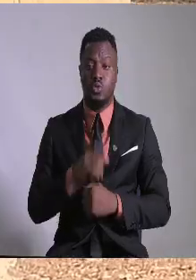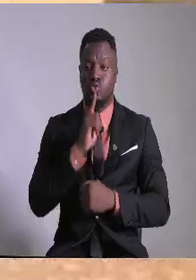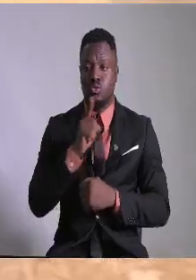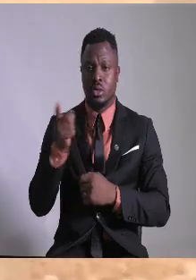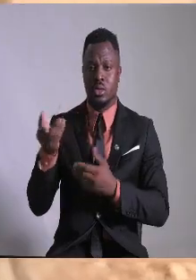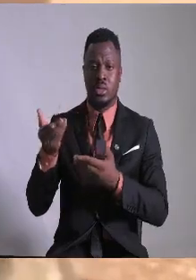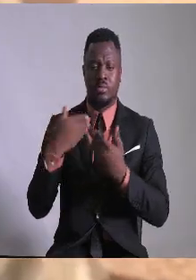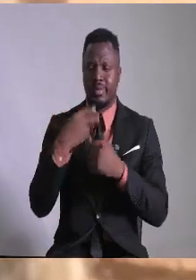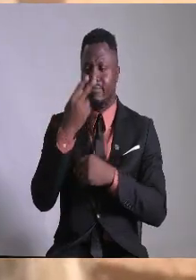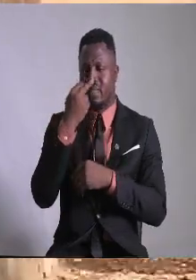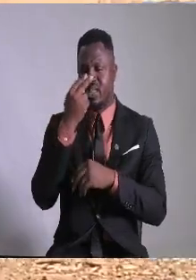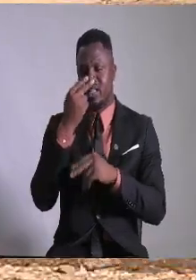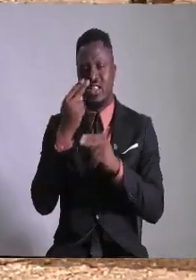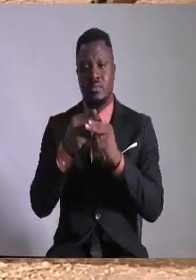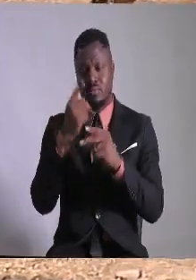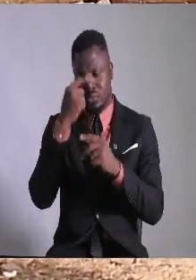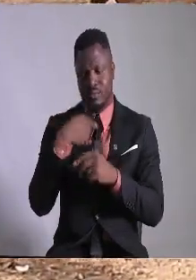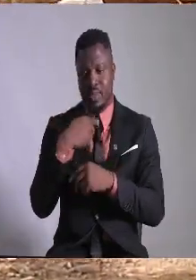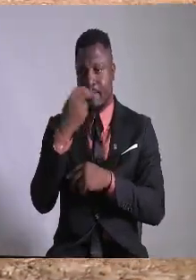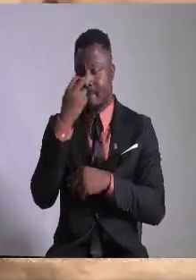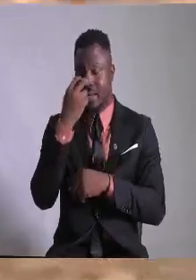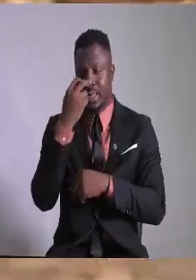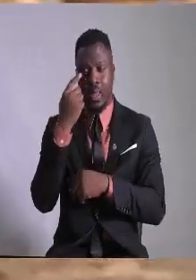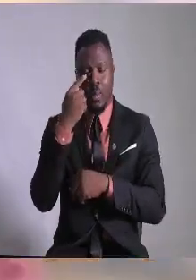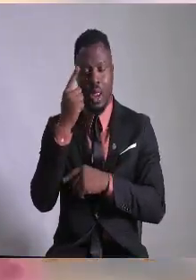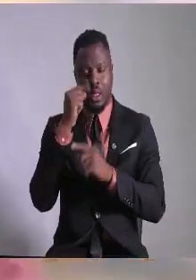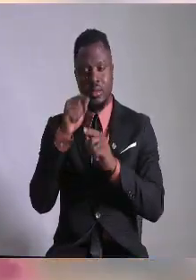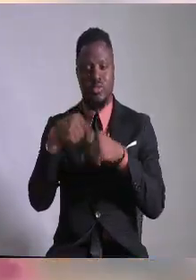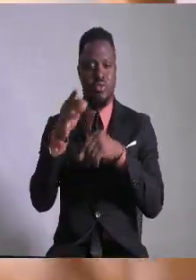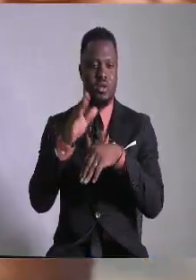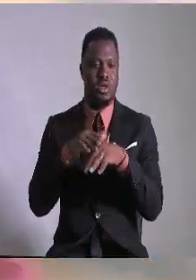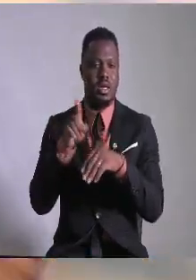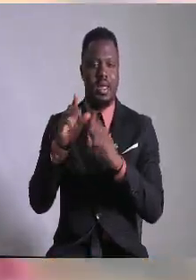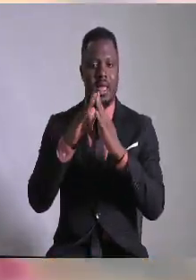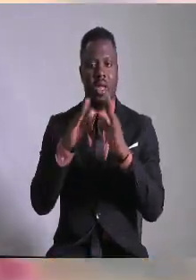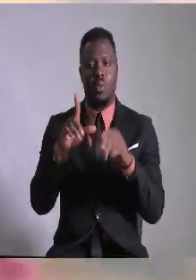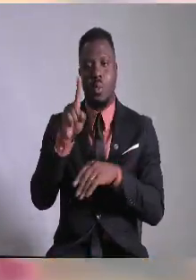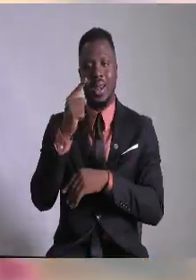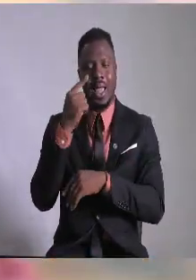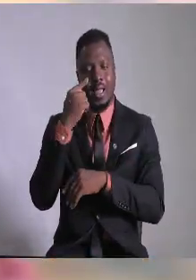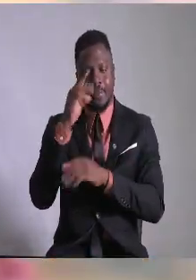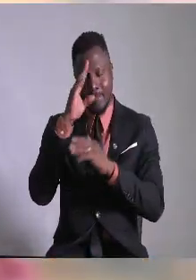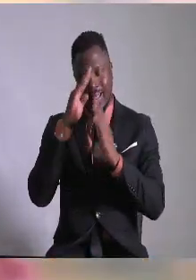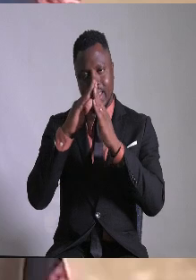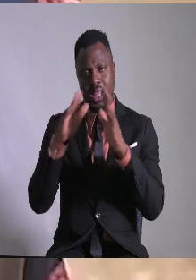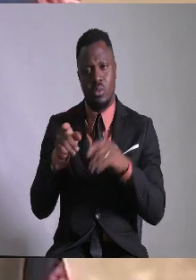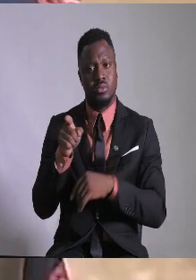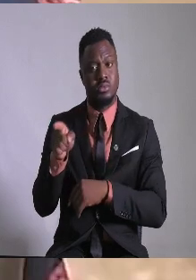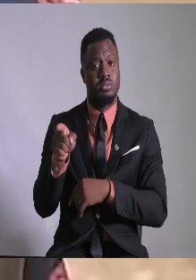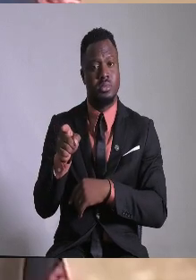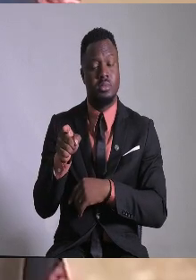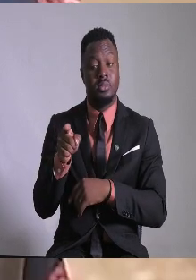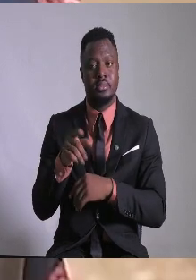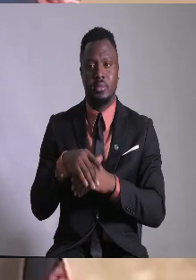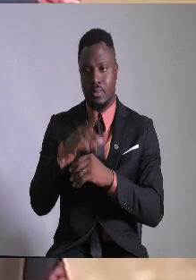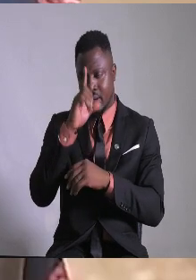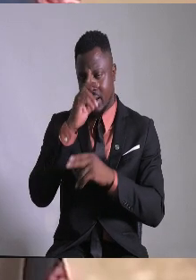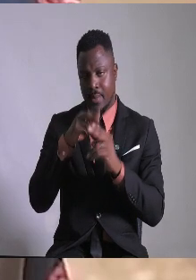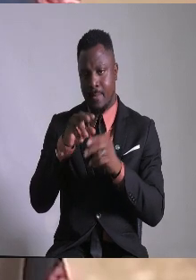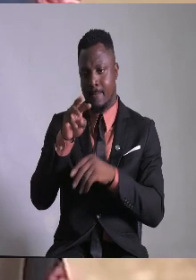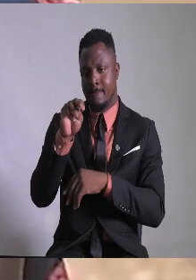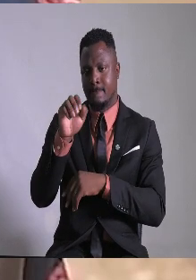They were giving us funny names. Because I am blind on one eye, they would refer to my house as the one-eyed man's house. Mahmoud